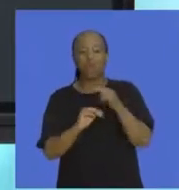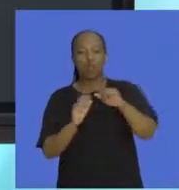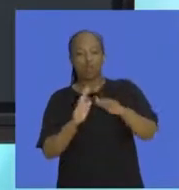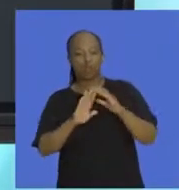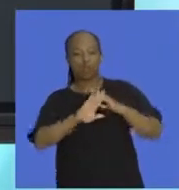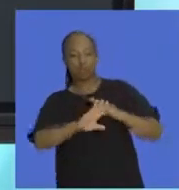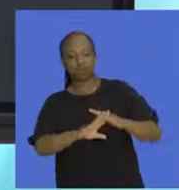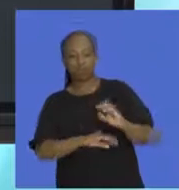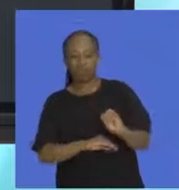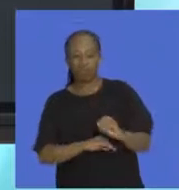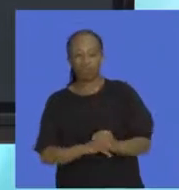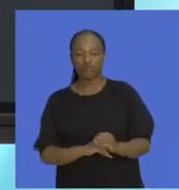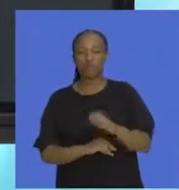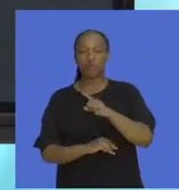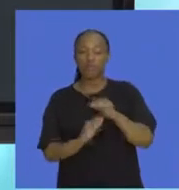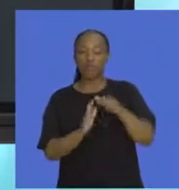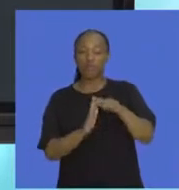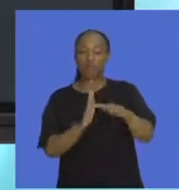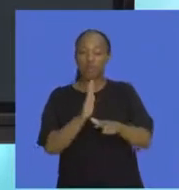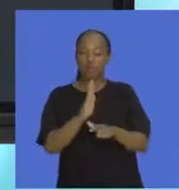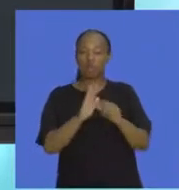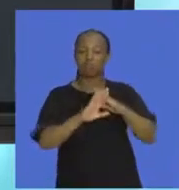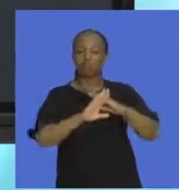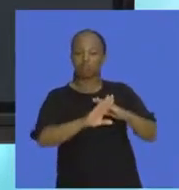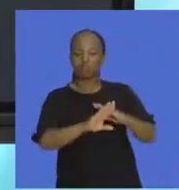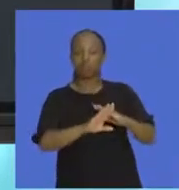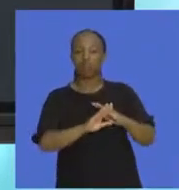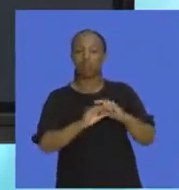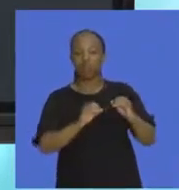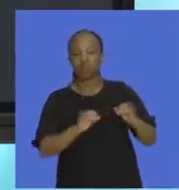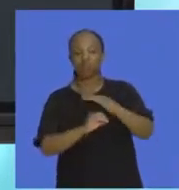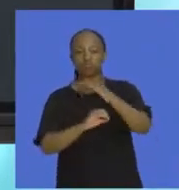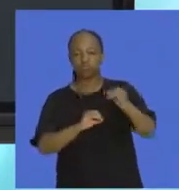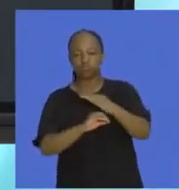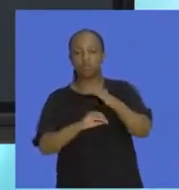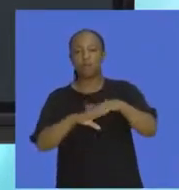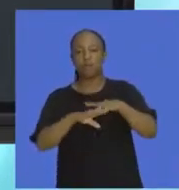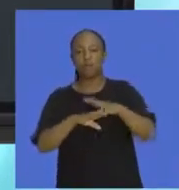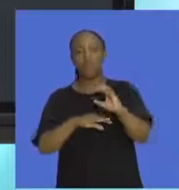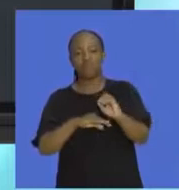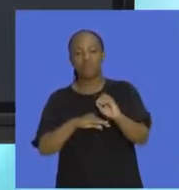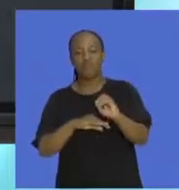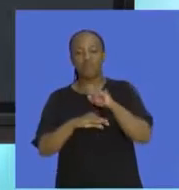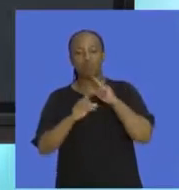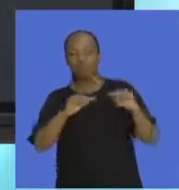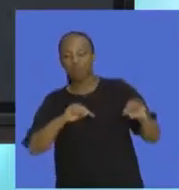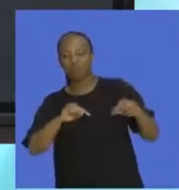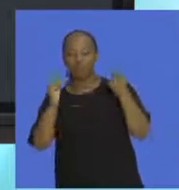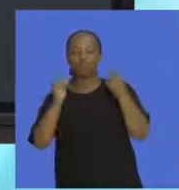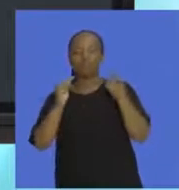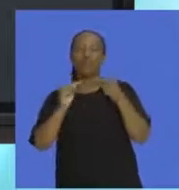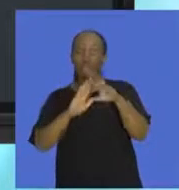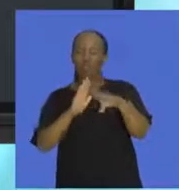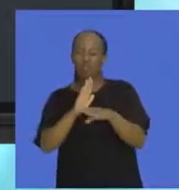lower resistance. That's why if there is a lower opposition, lesser opposition to the flow of charge, there is more current because the opposition is